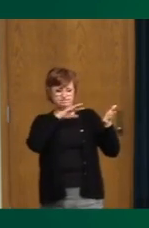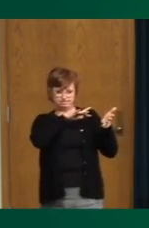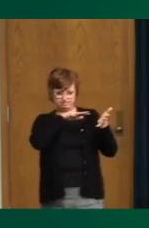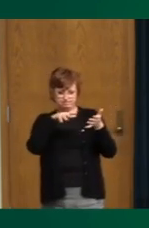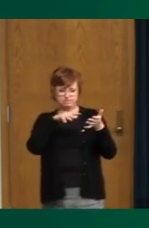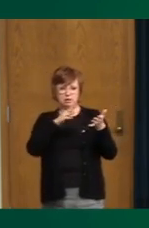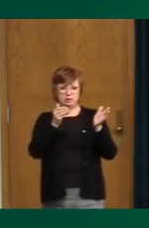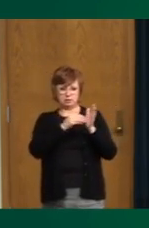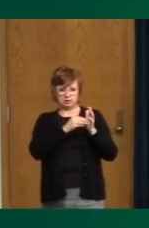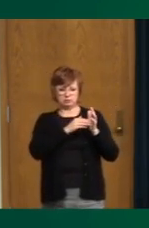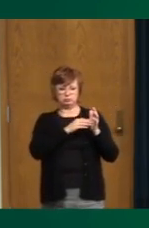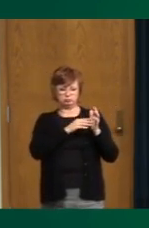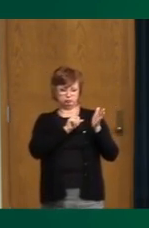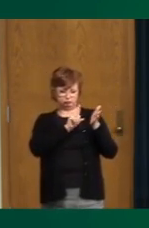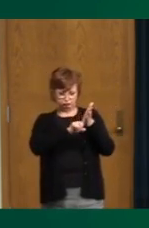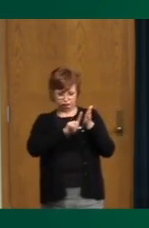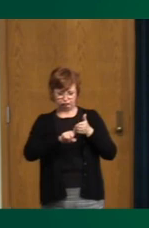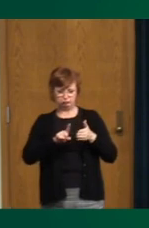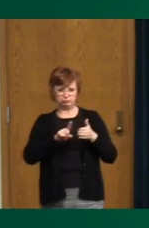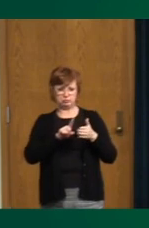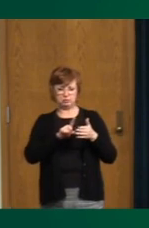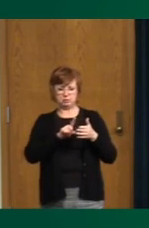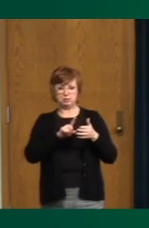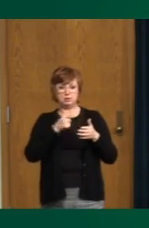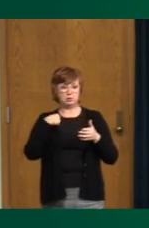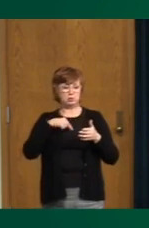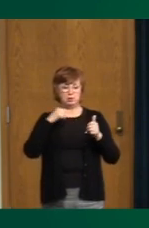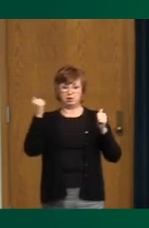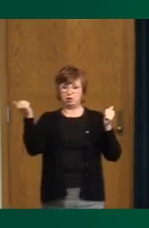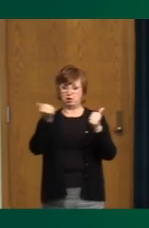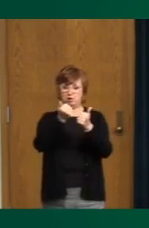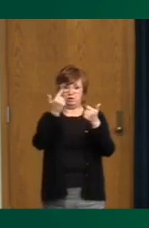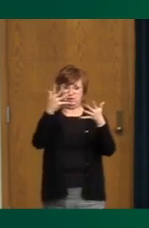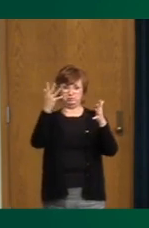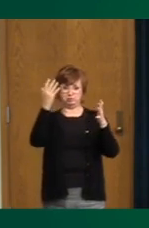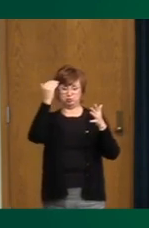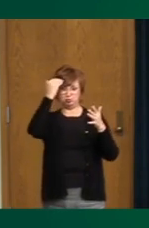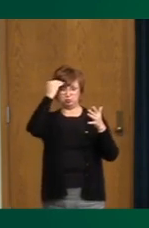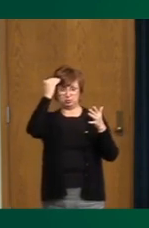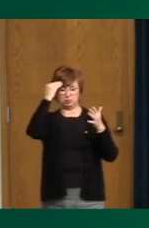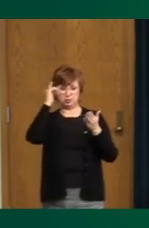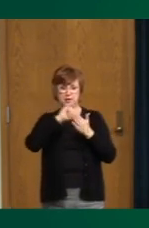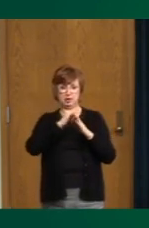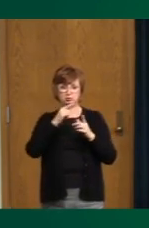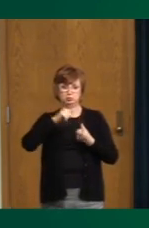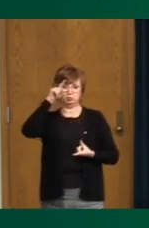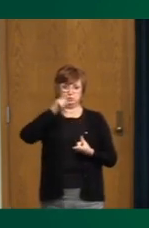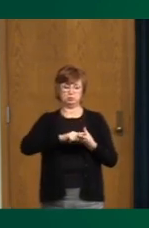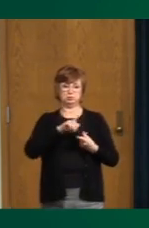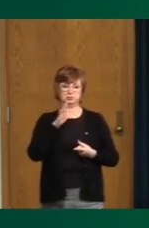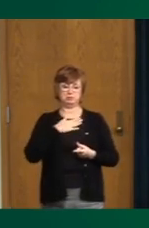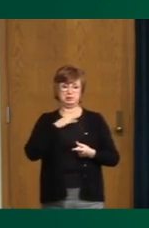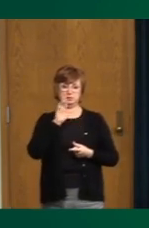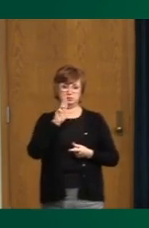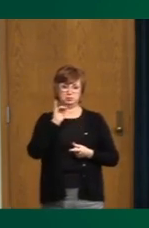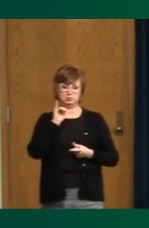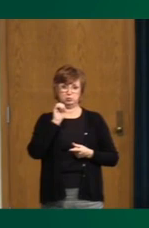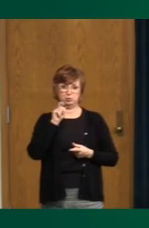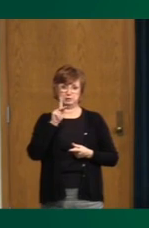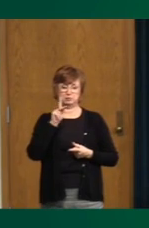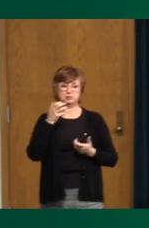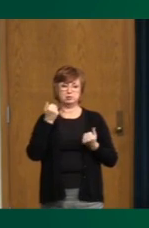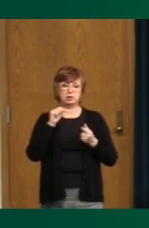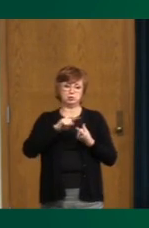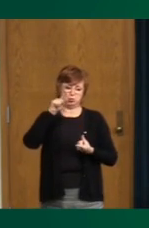But again, I think all of us know how to minimize the risk. We can't eliminate the risk, but we know how to minimize it.